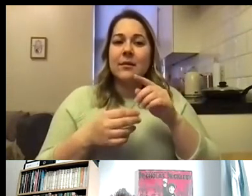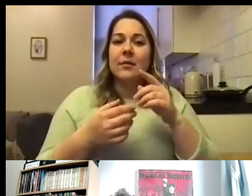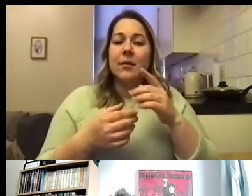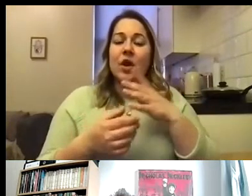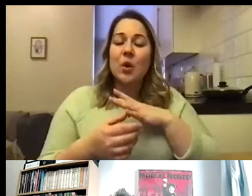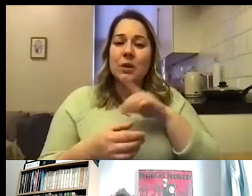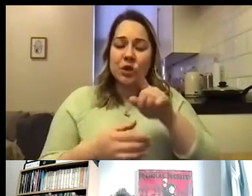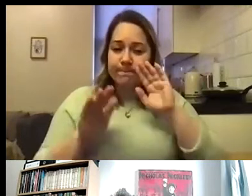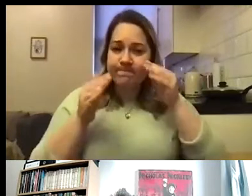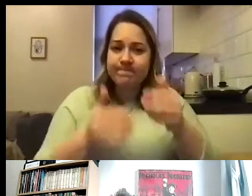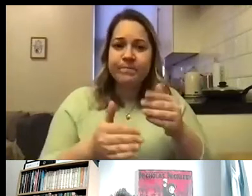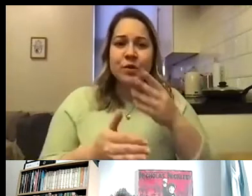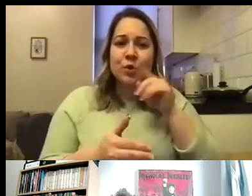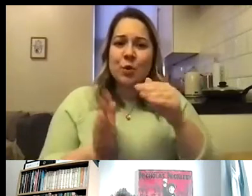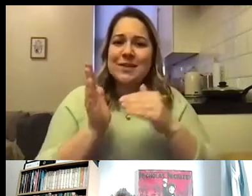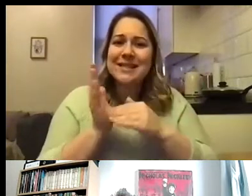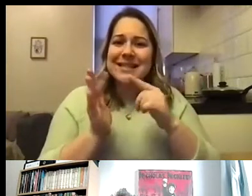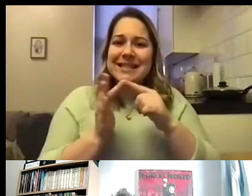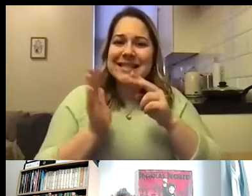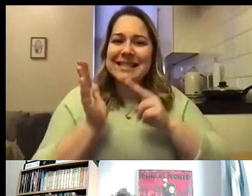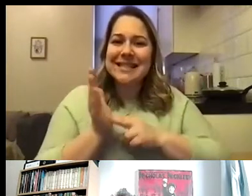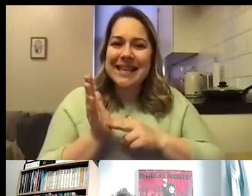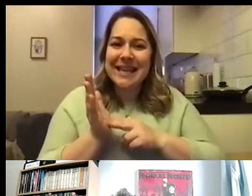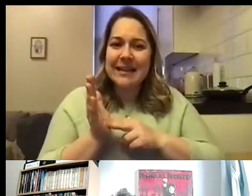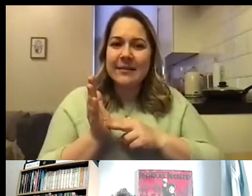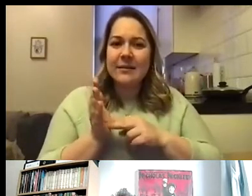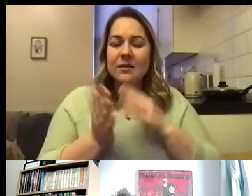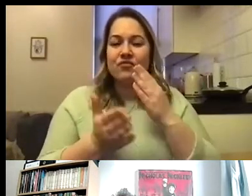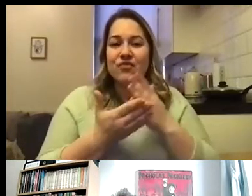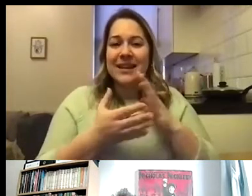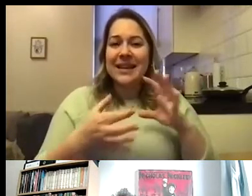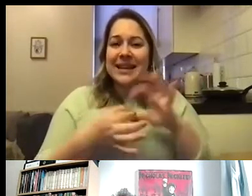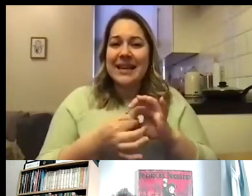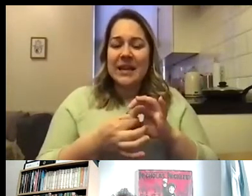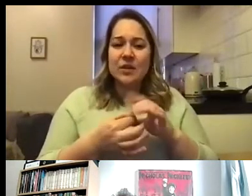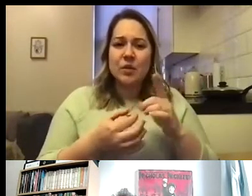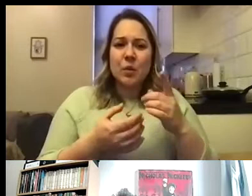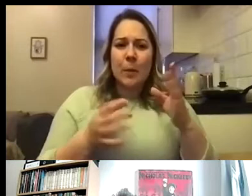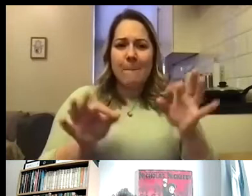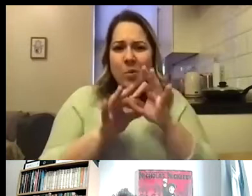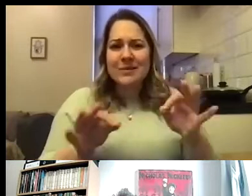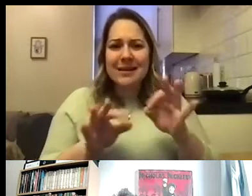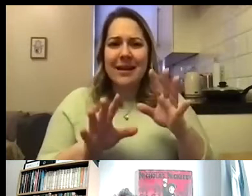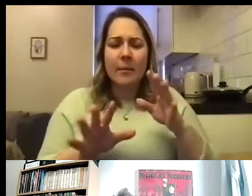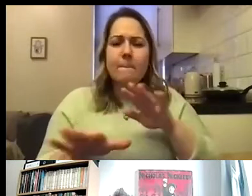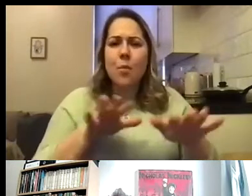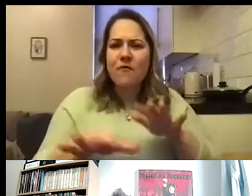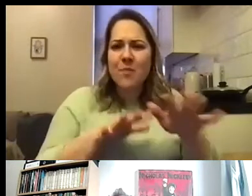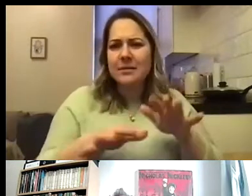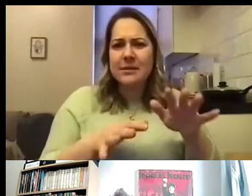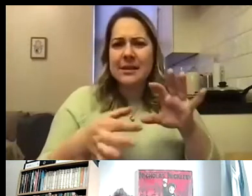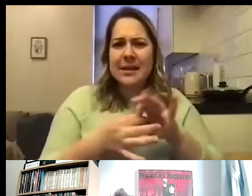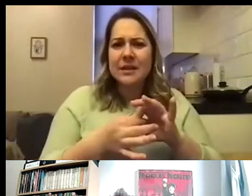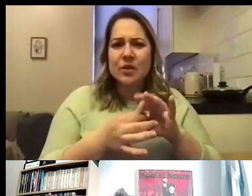zine, which has this really kind of gritty DIY history through punk movements and activist movements. So I